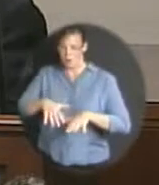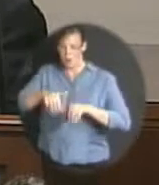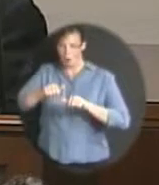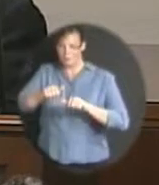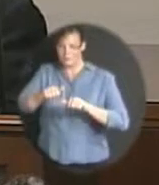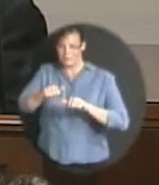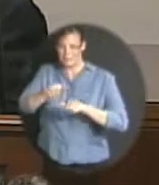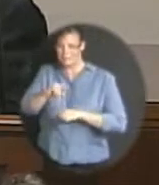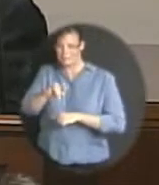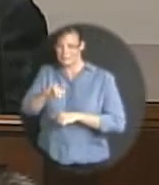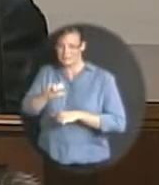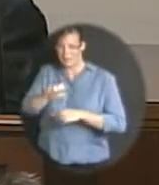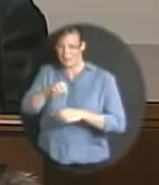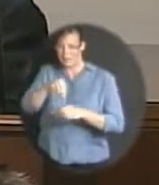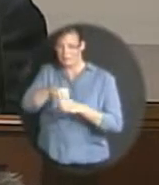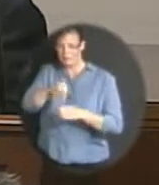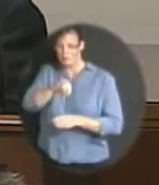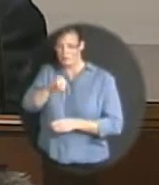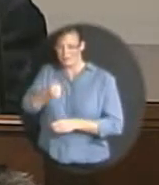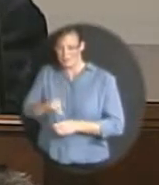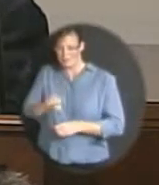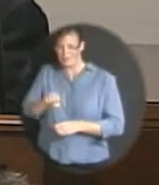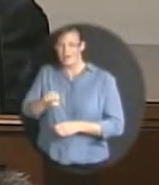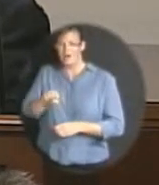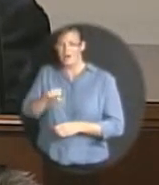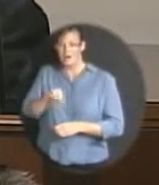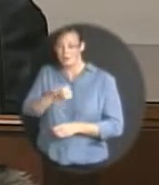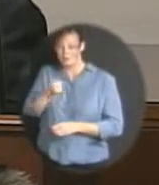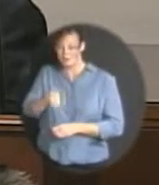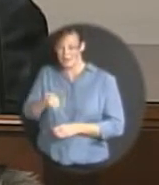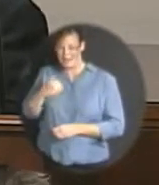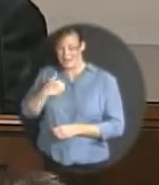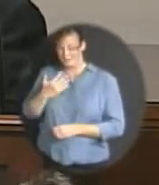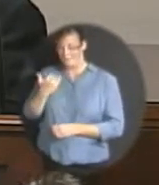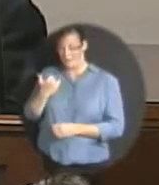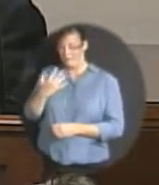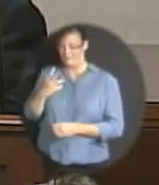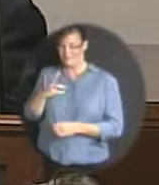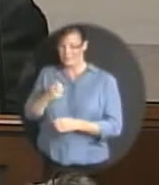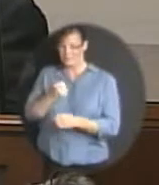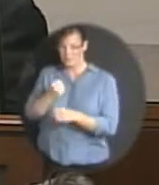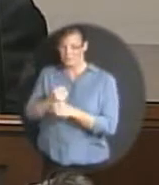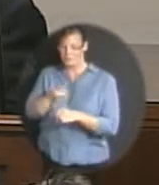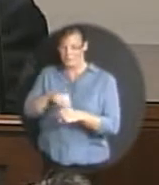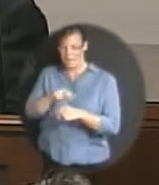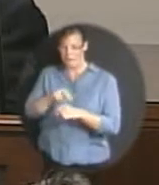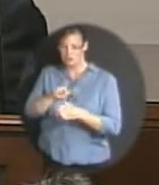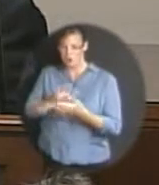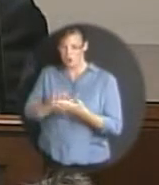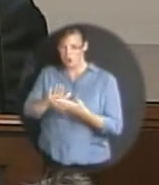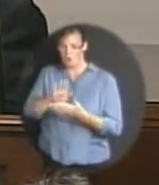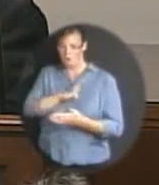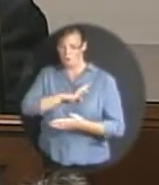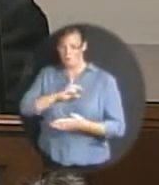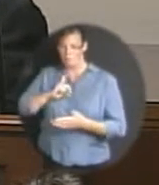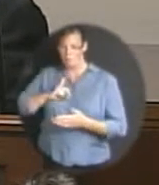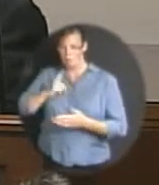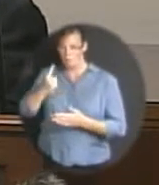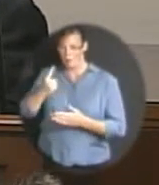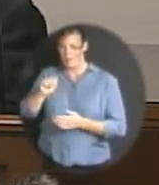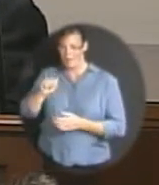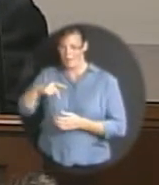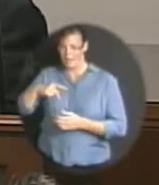in Olathe and have been for 6 years for the National College Board. One of the AP